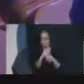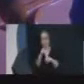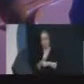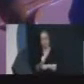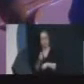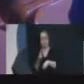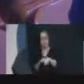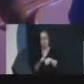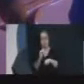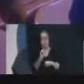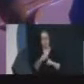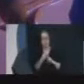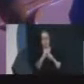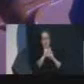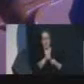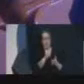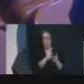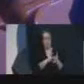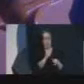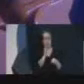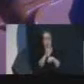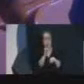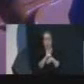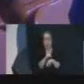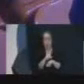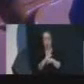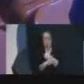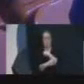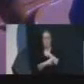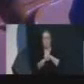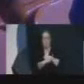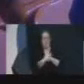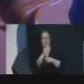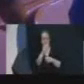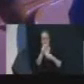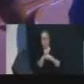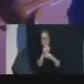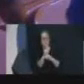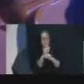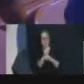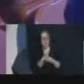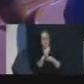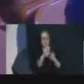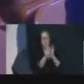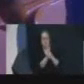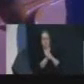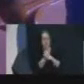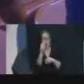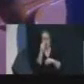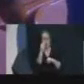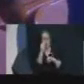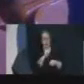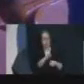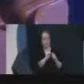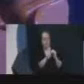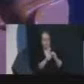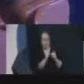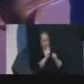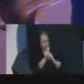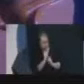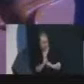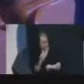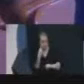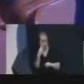When you provide a child with a calculator too early, you rob him of his math literacy, the ability to compute numbers and manipulate them